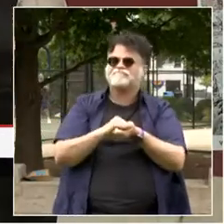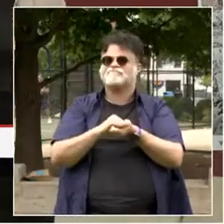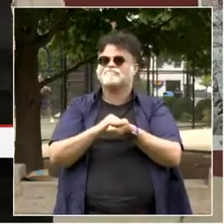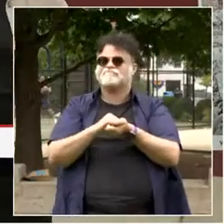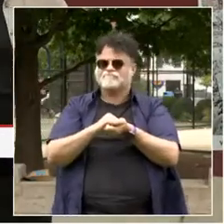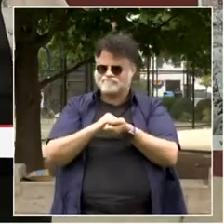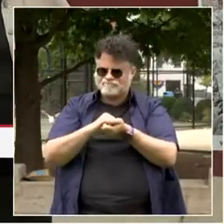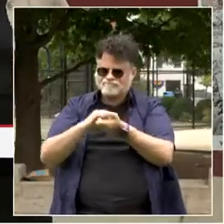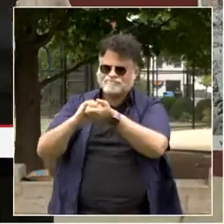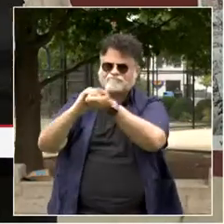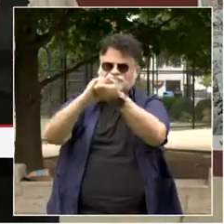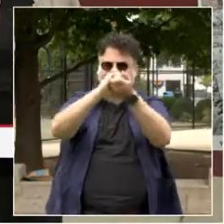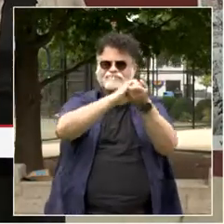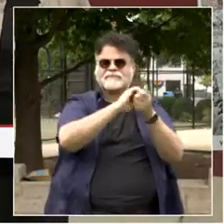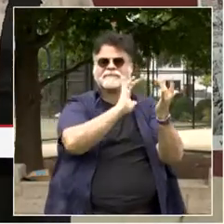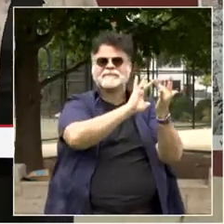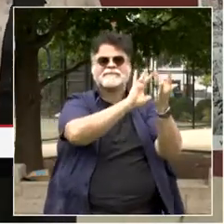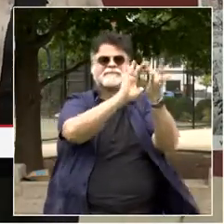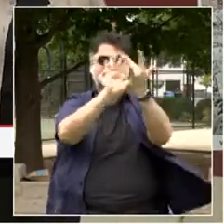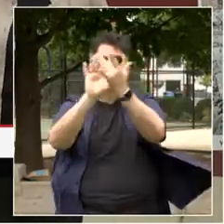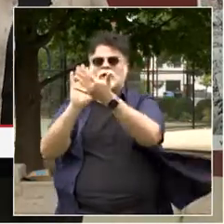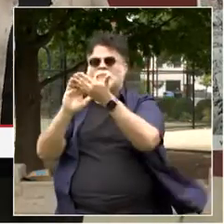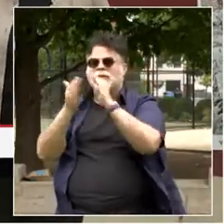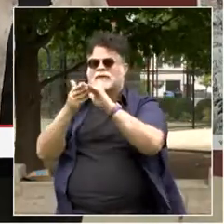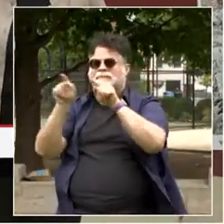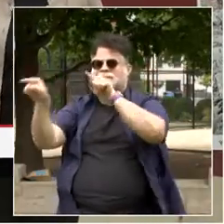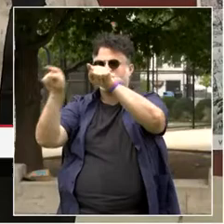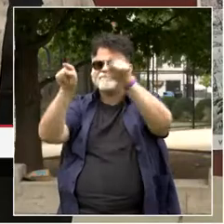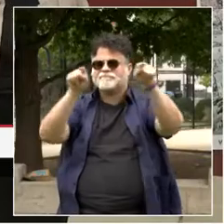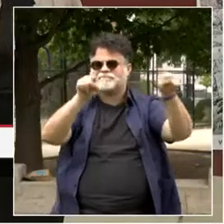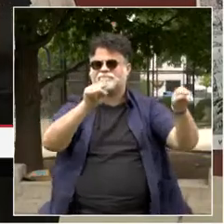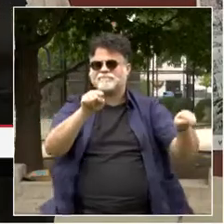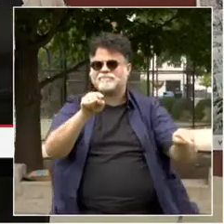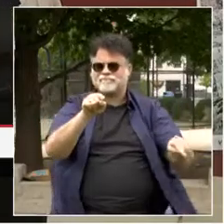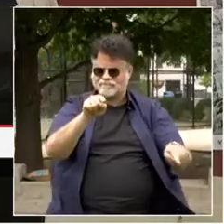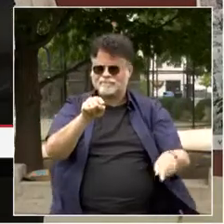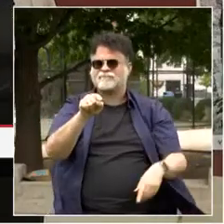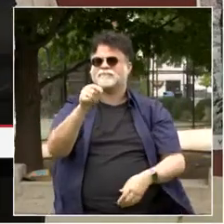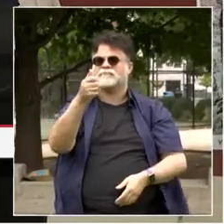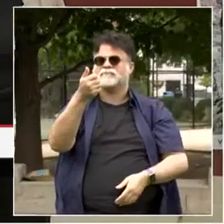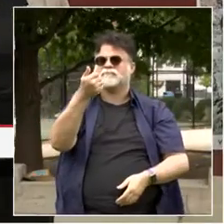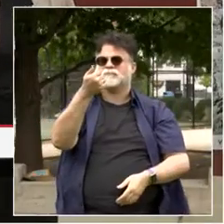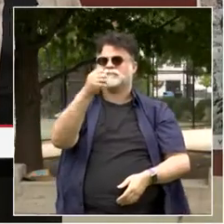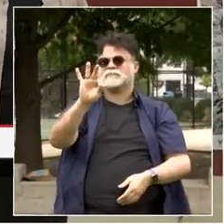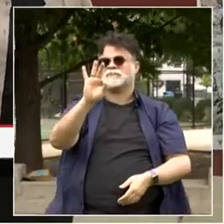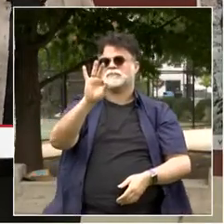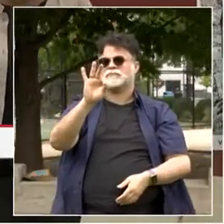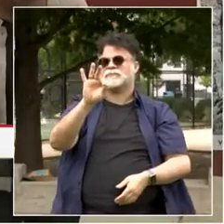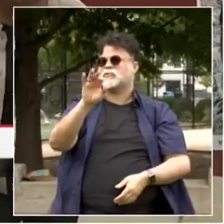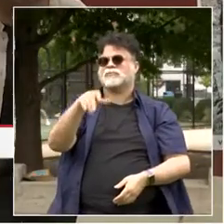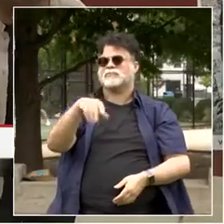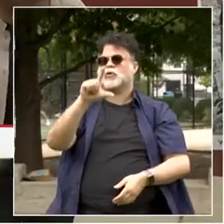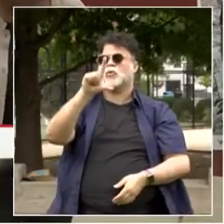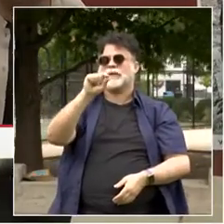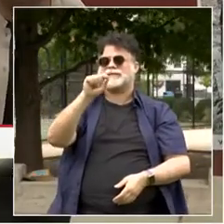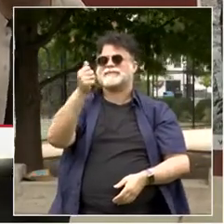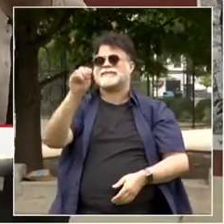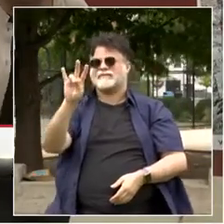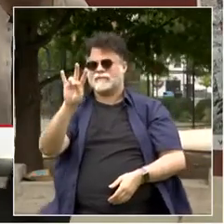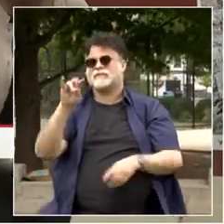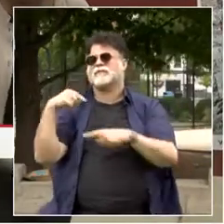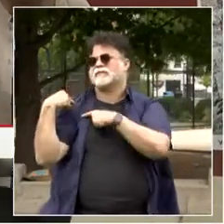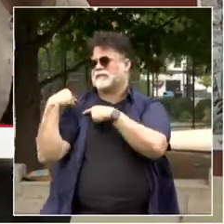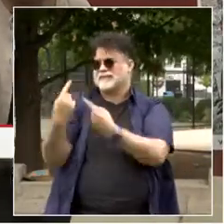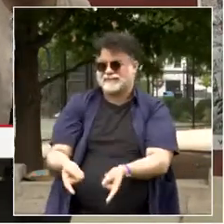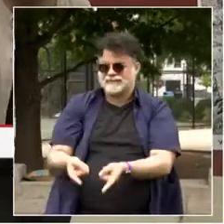consulted with almost 20 different local organizations about this project, many of you that are represented here, and also 10 district